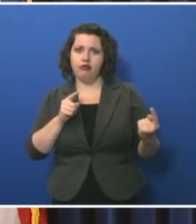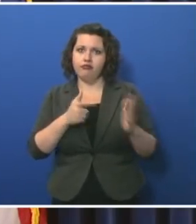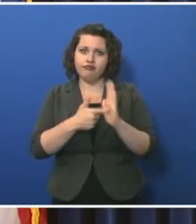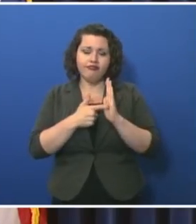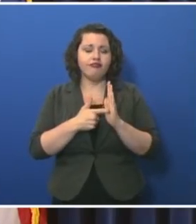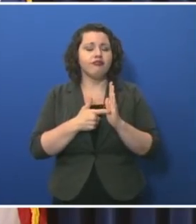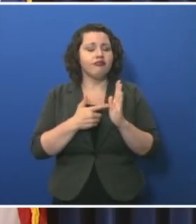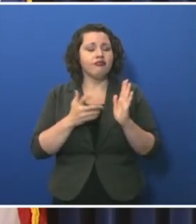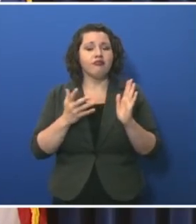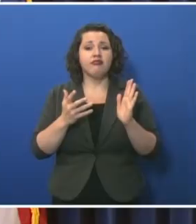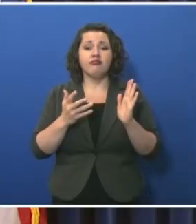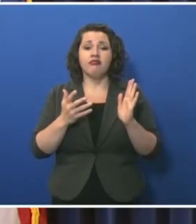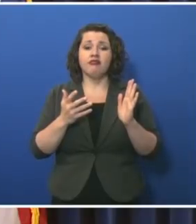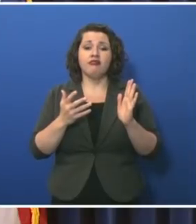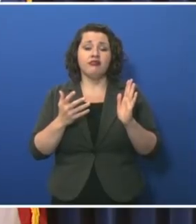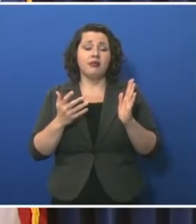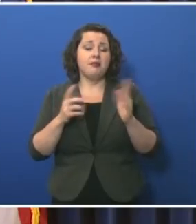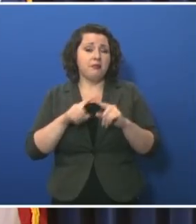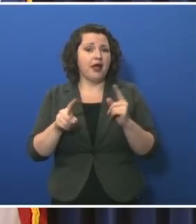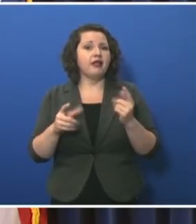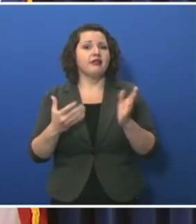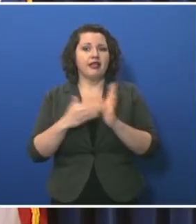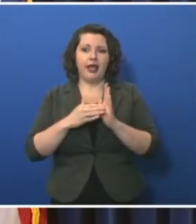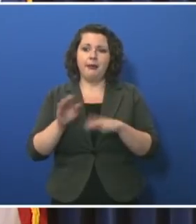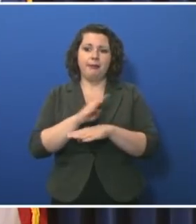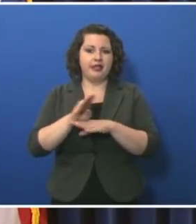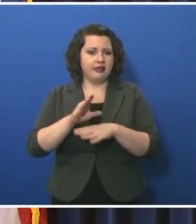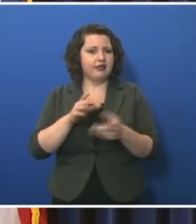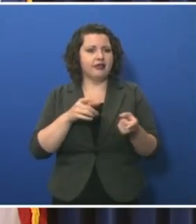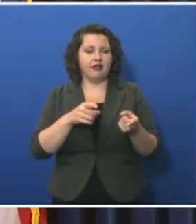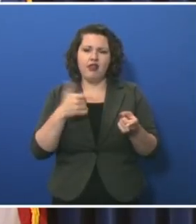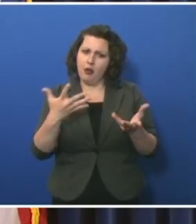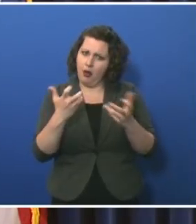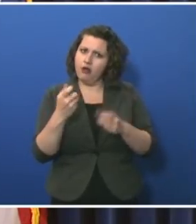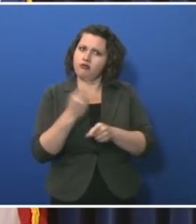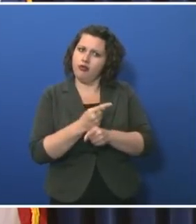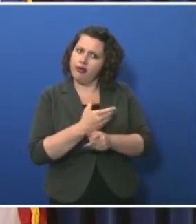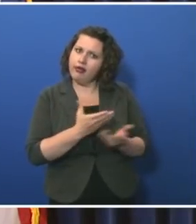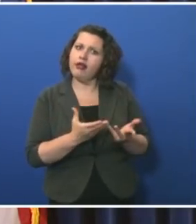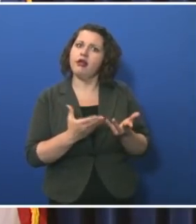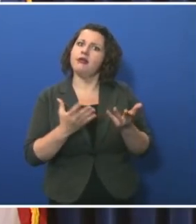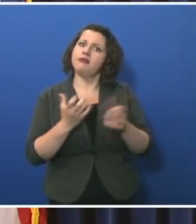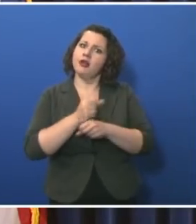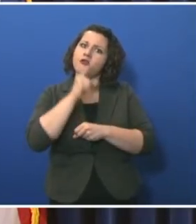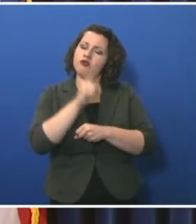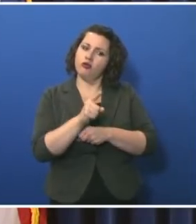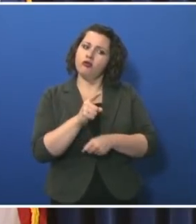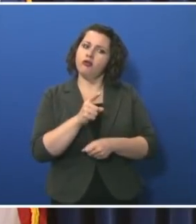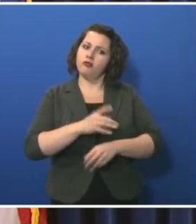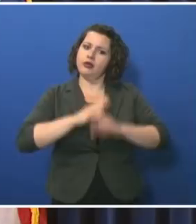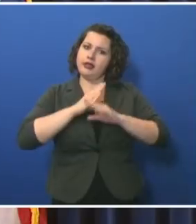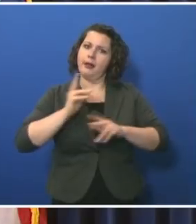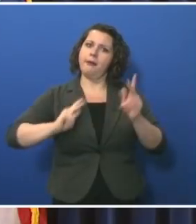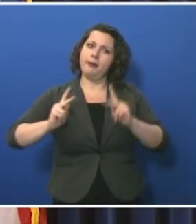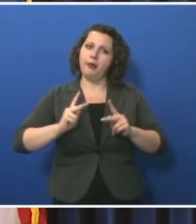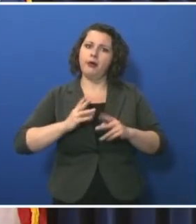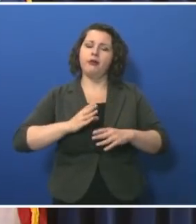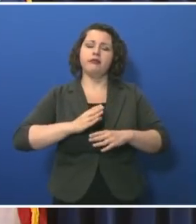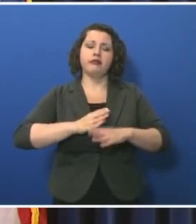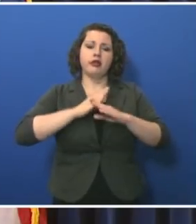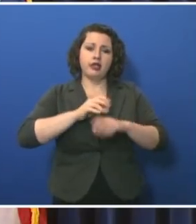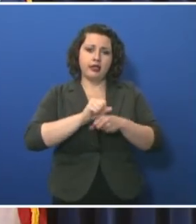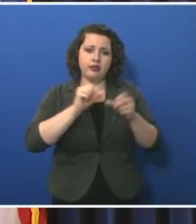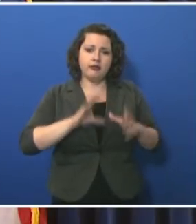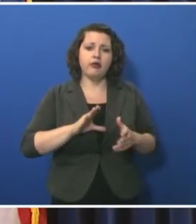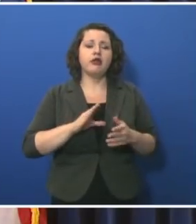address that. But I think what you'll continue to see is, again, businesses want to do the right thing. They want to make sure that they're protecting their employees as well